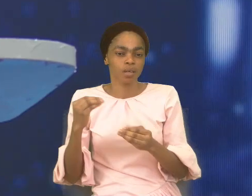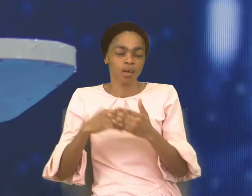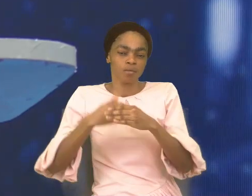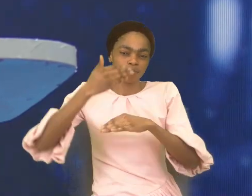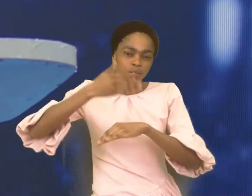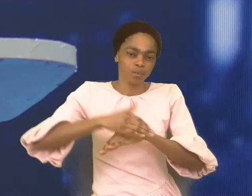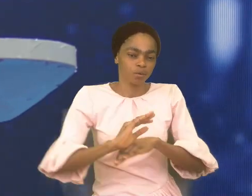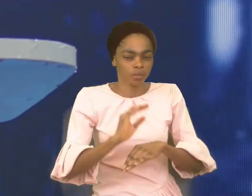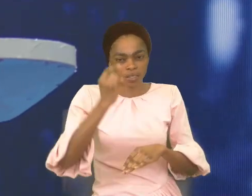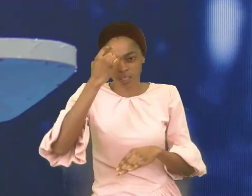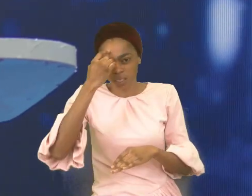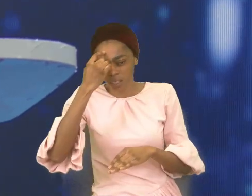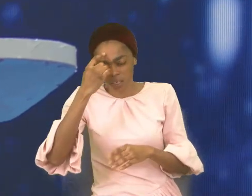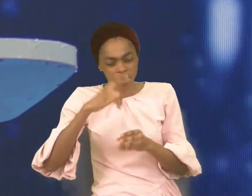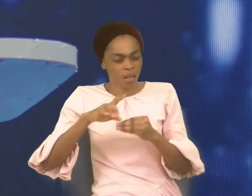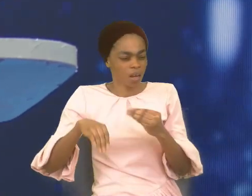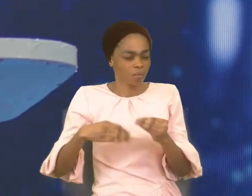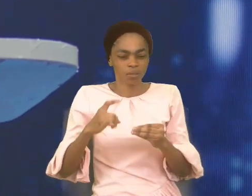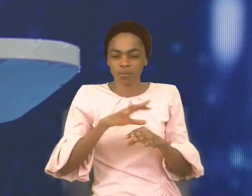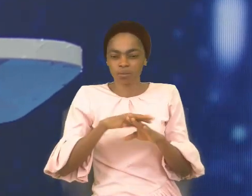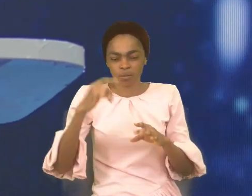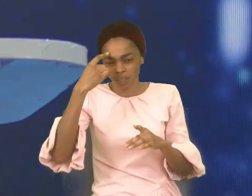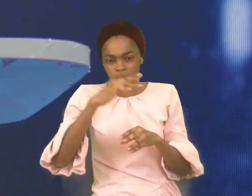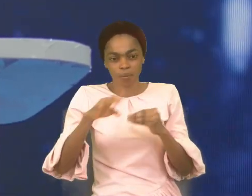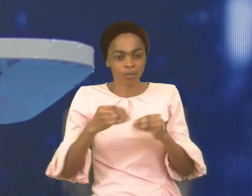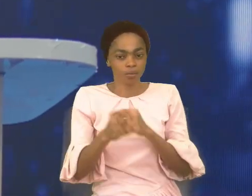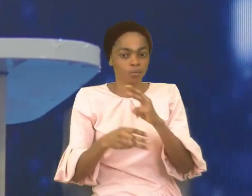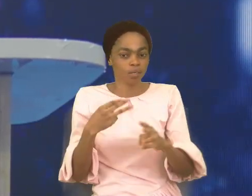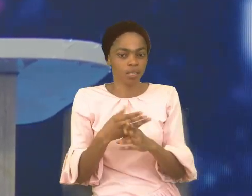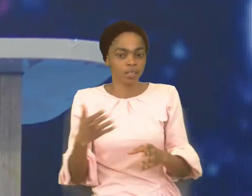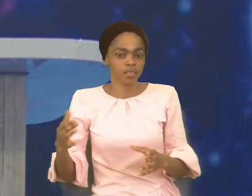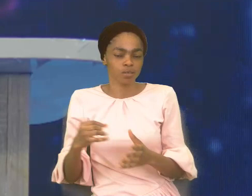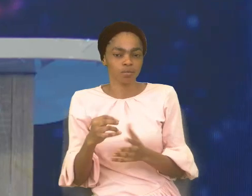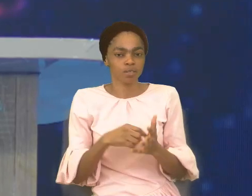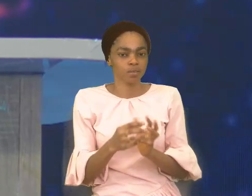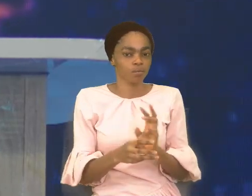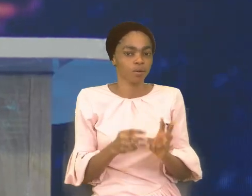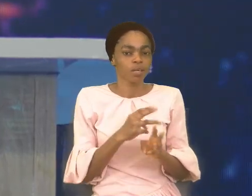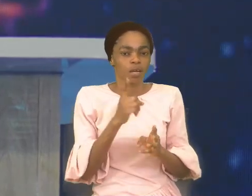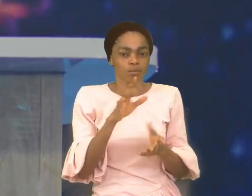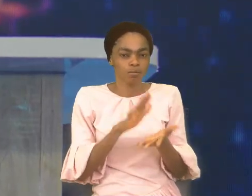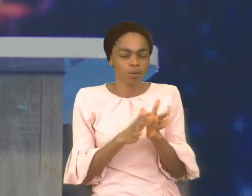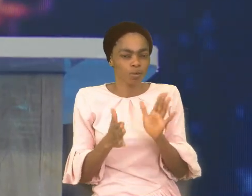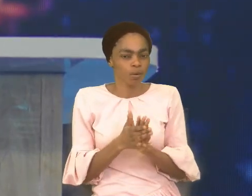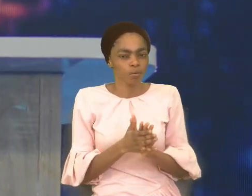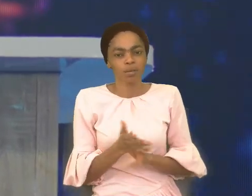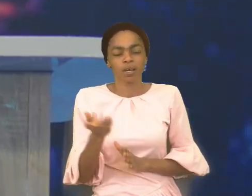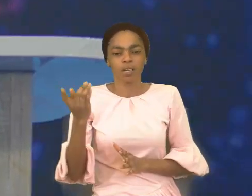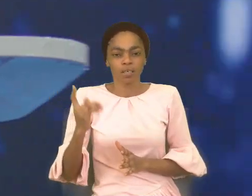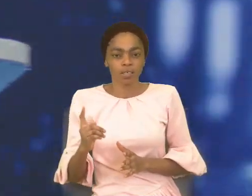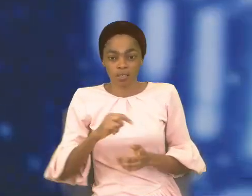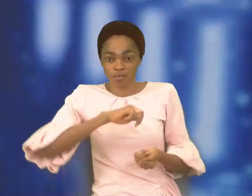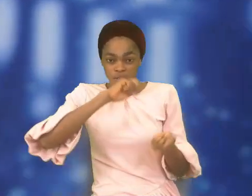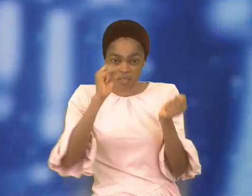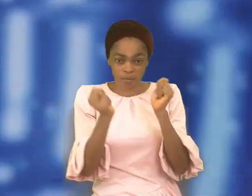a transformed, transparent, righteous, revived believer. I pray